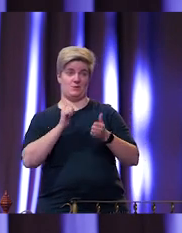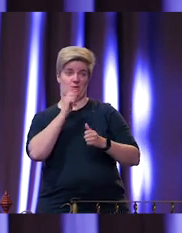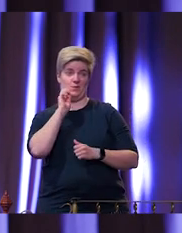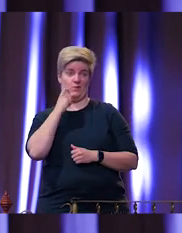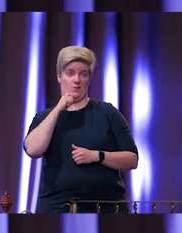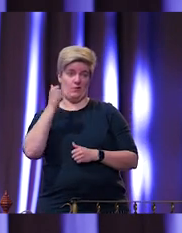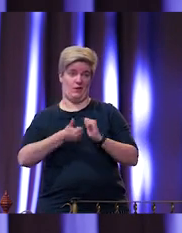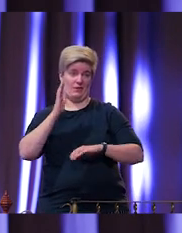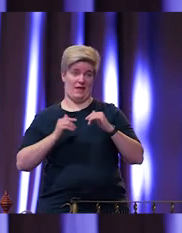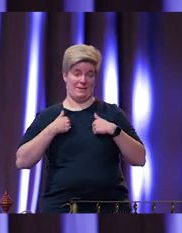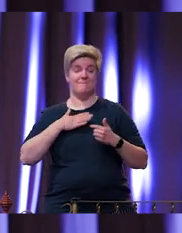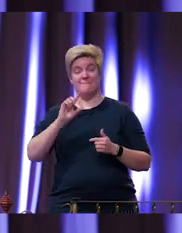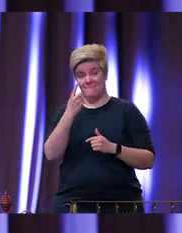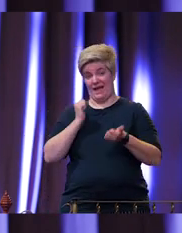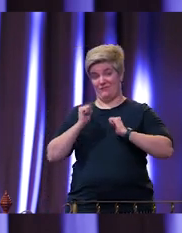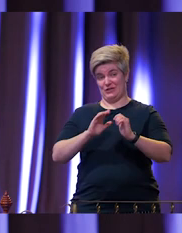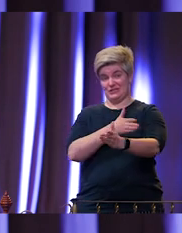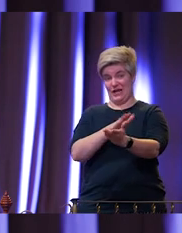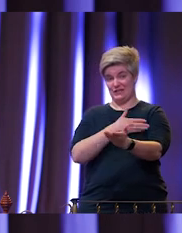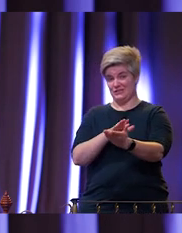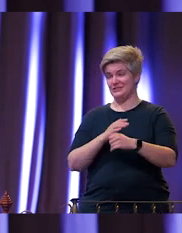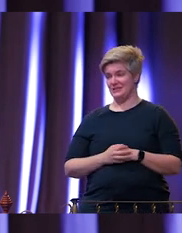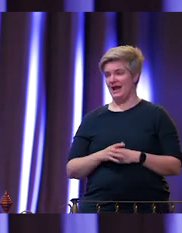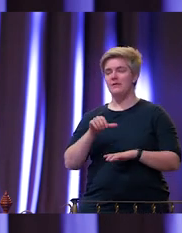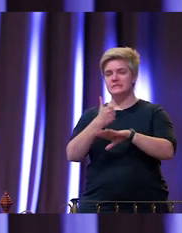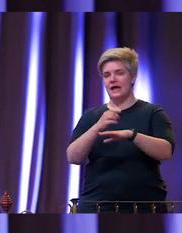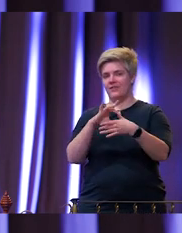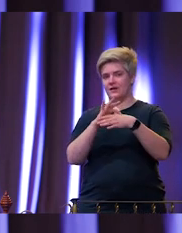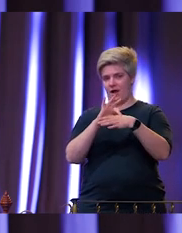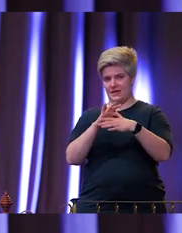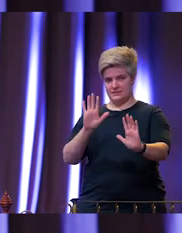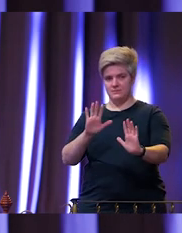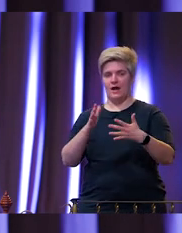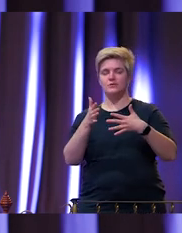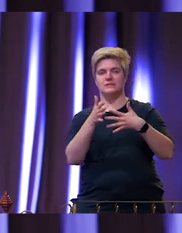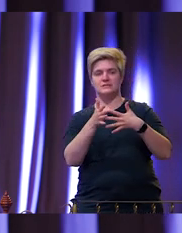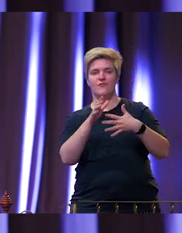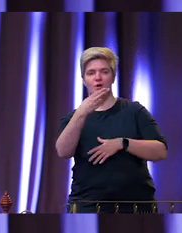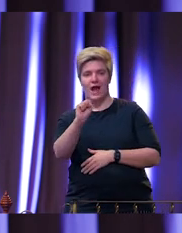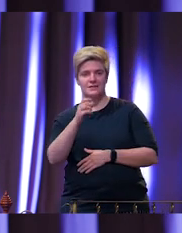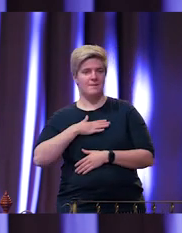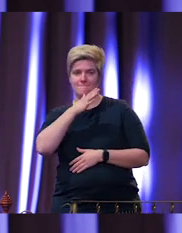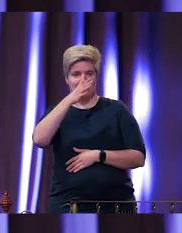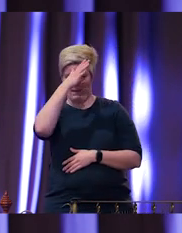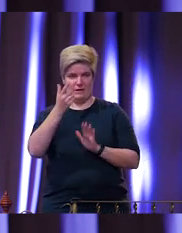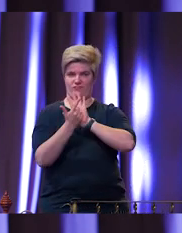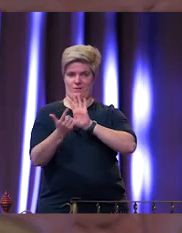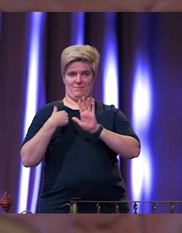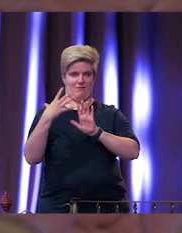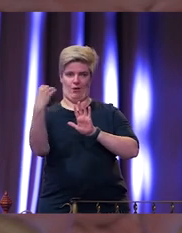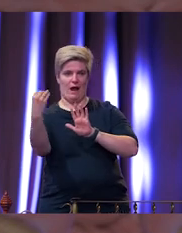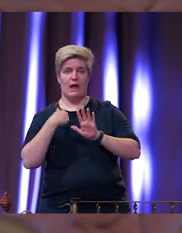My first concert, now I'm going to set the context. I was a sophomore in high school. My parents didn't let me go anywhere. I was desperate to go